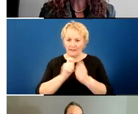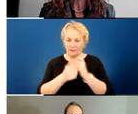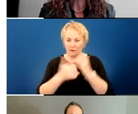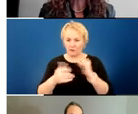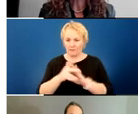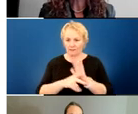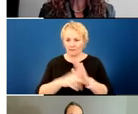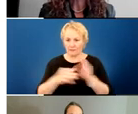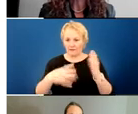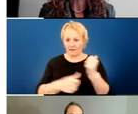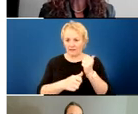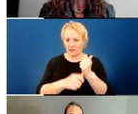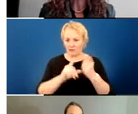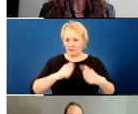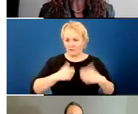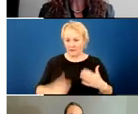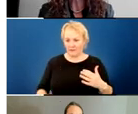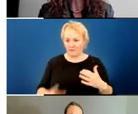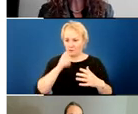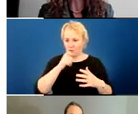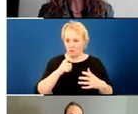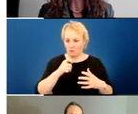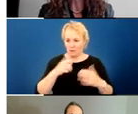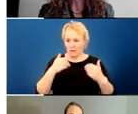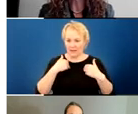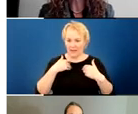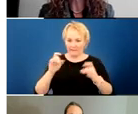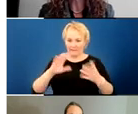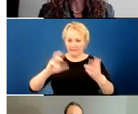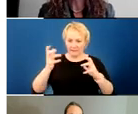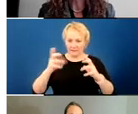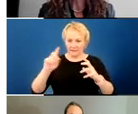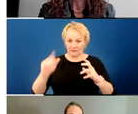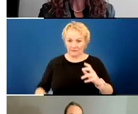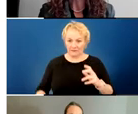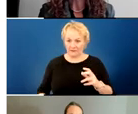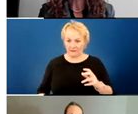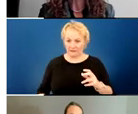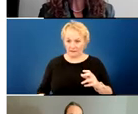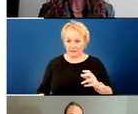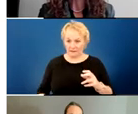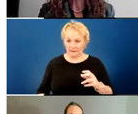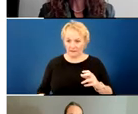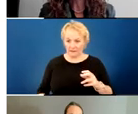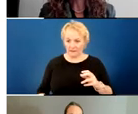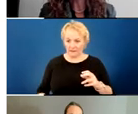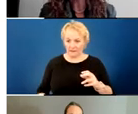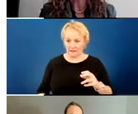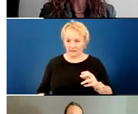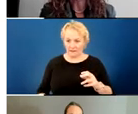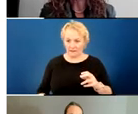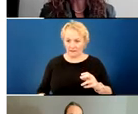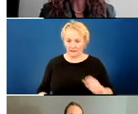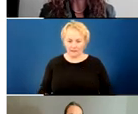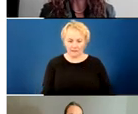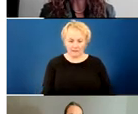to provide assistance to survivors who incurred a disaster-related disability and now require special components such